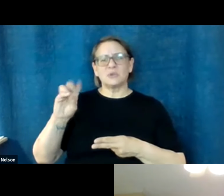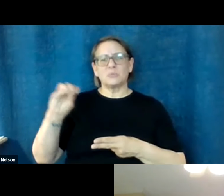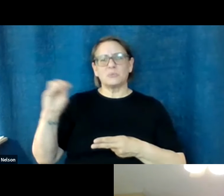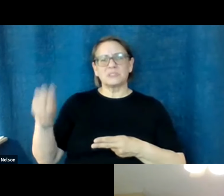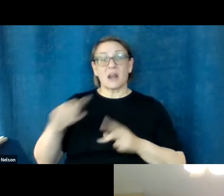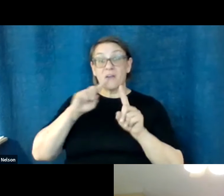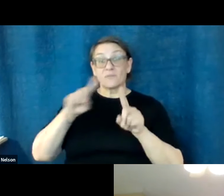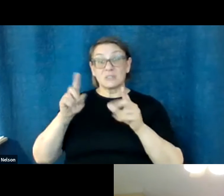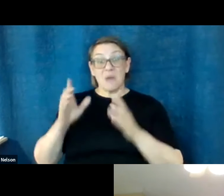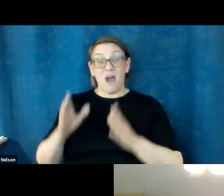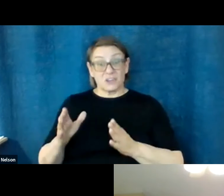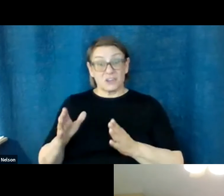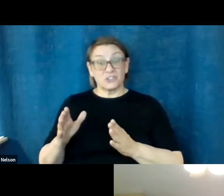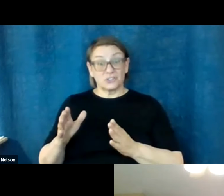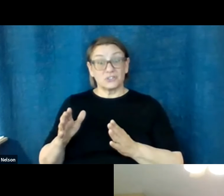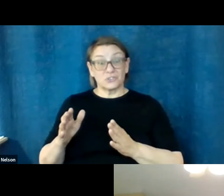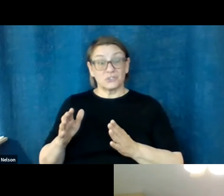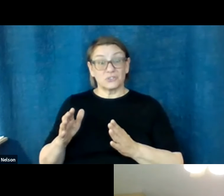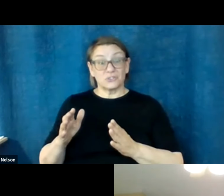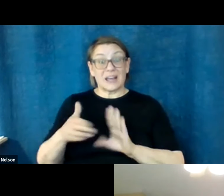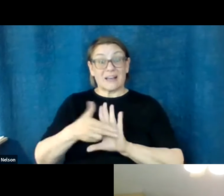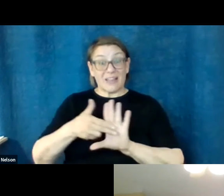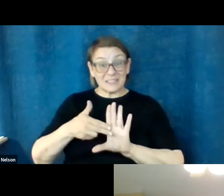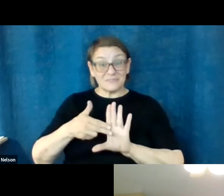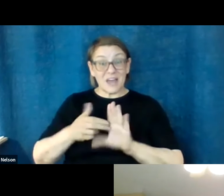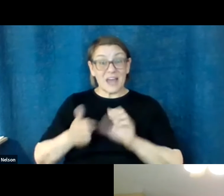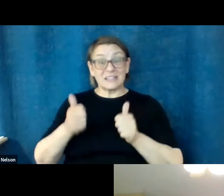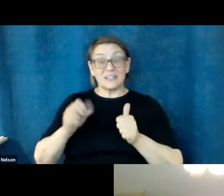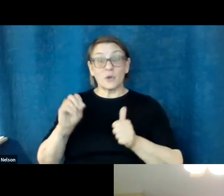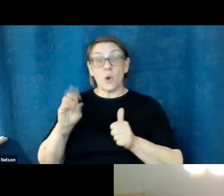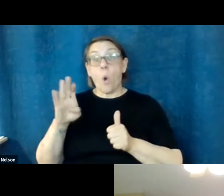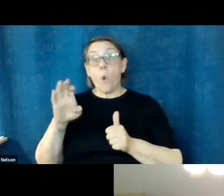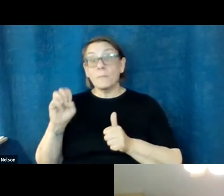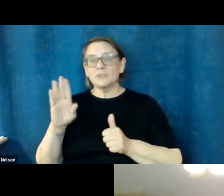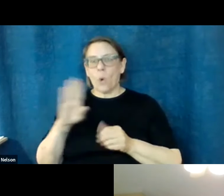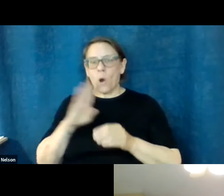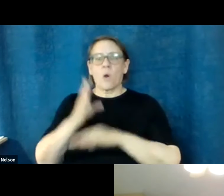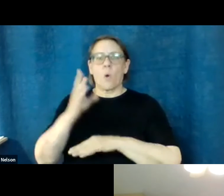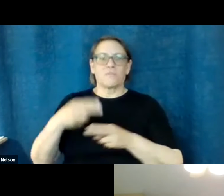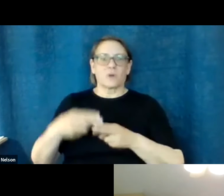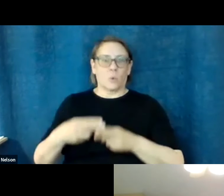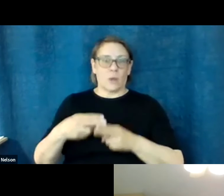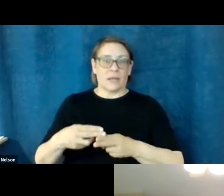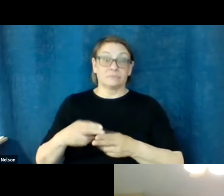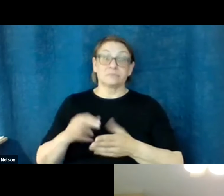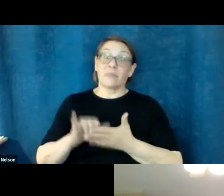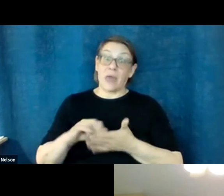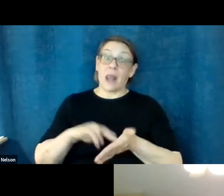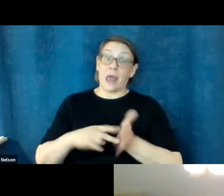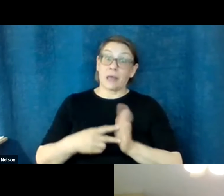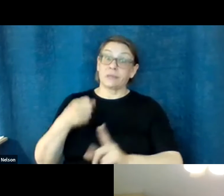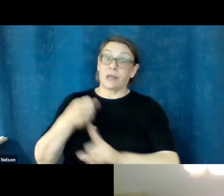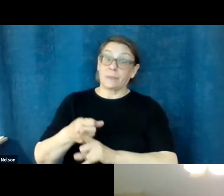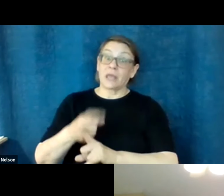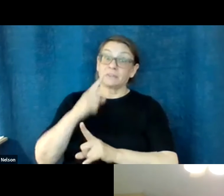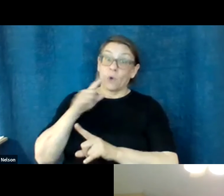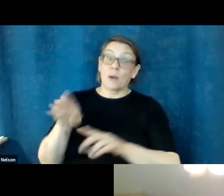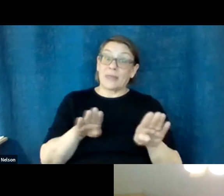respondents classified as either obese or overweight. So this has implications for behavioral health,